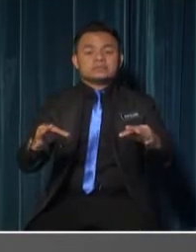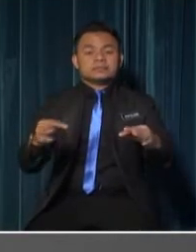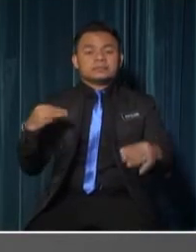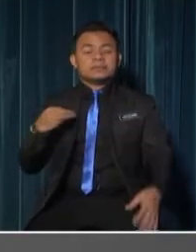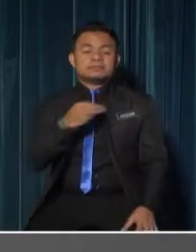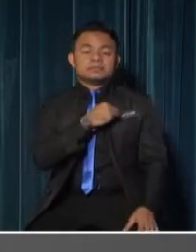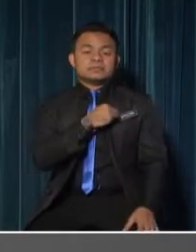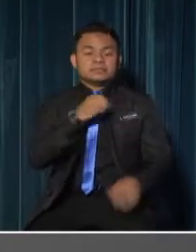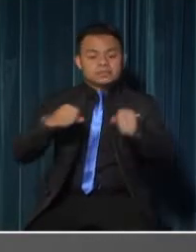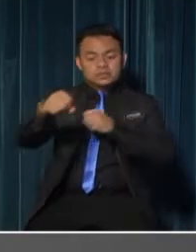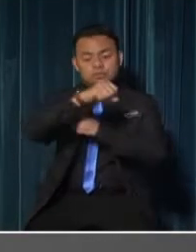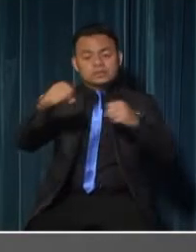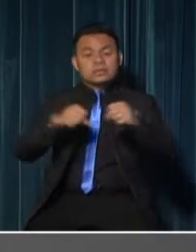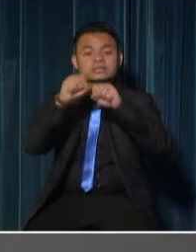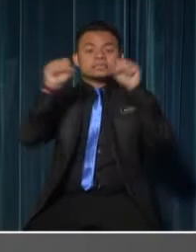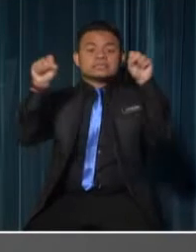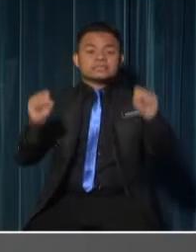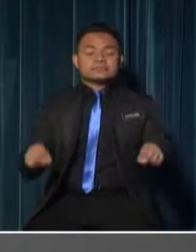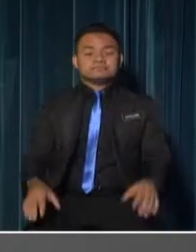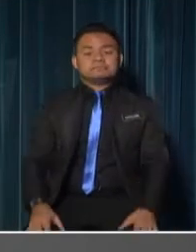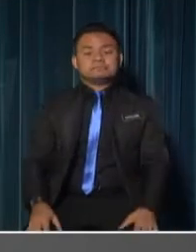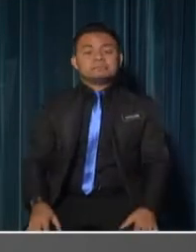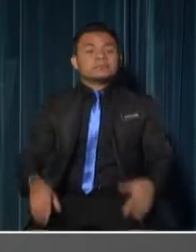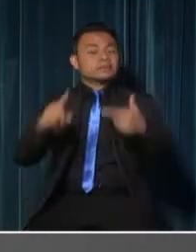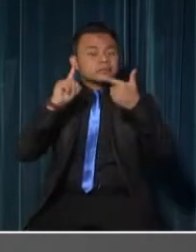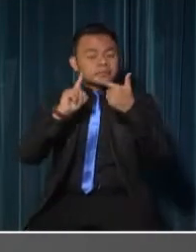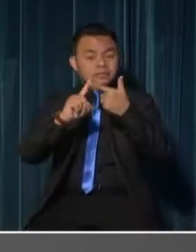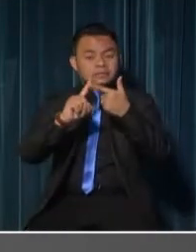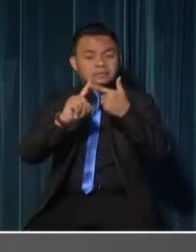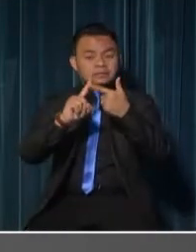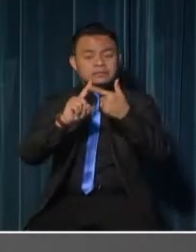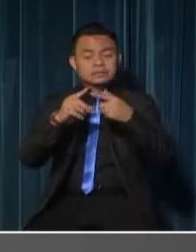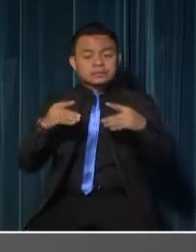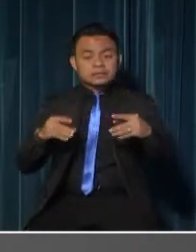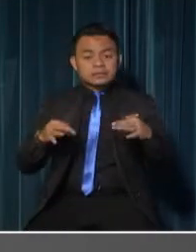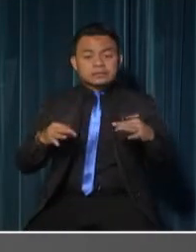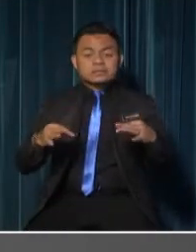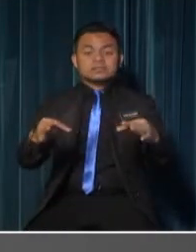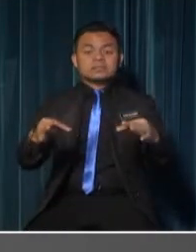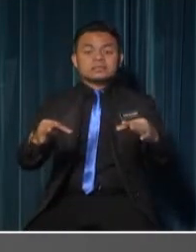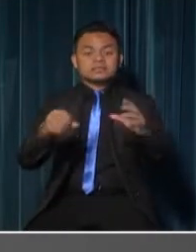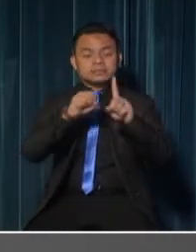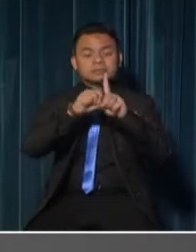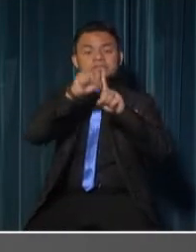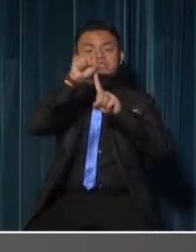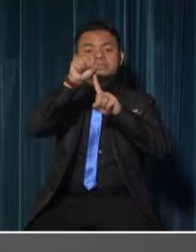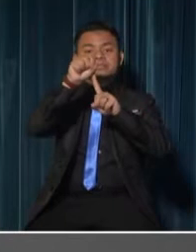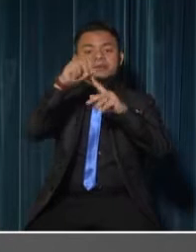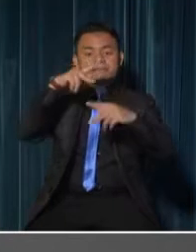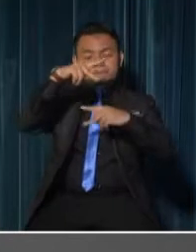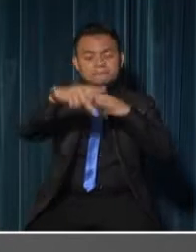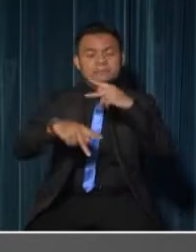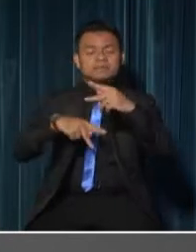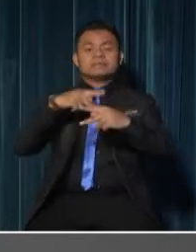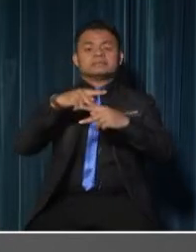system. Second, explain the temperature of the planets based on their sequence in